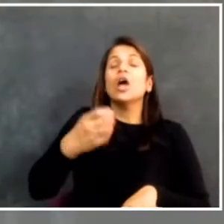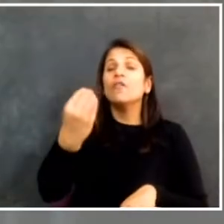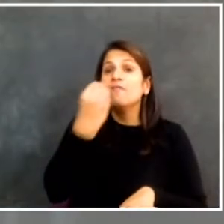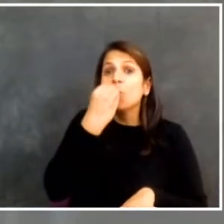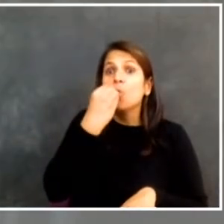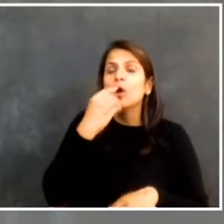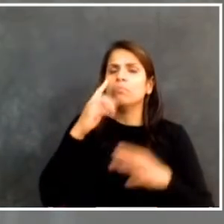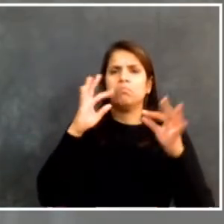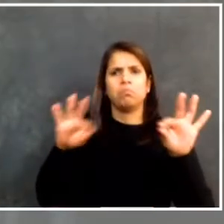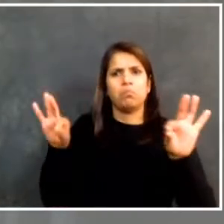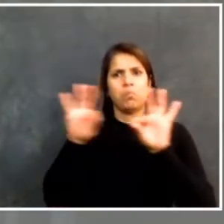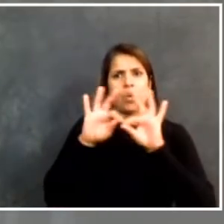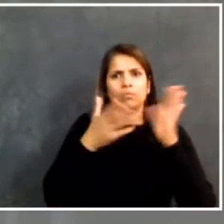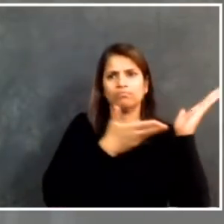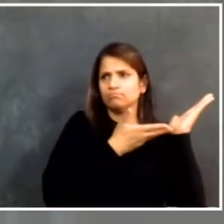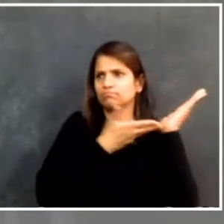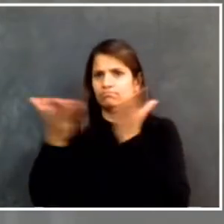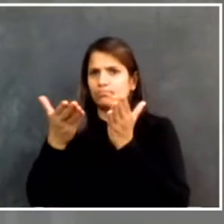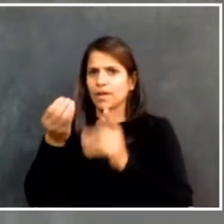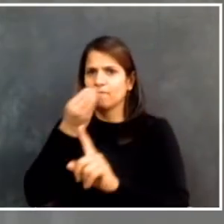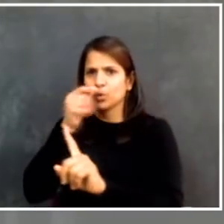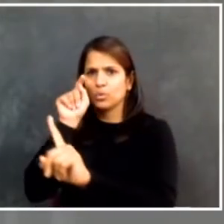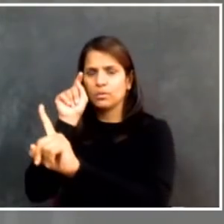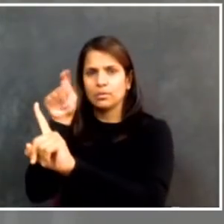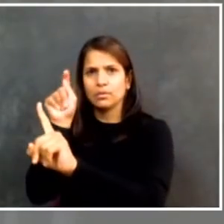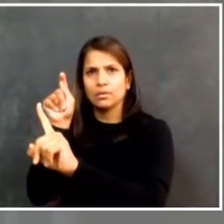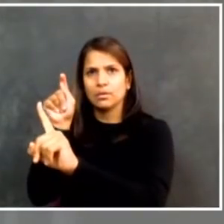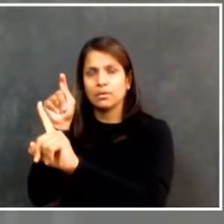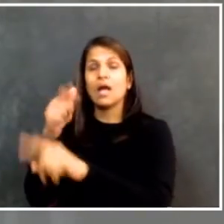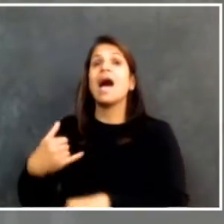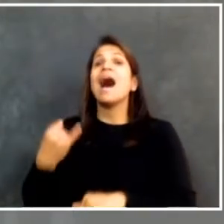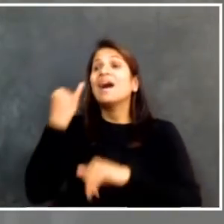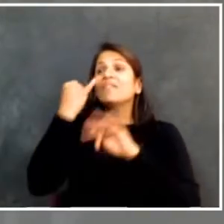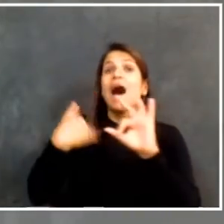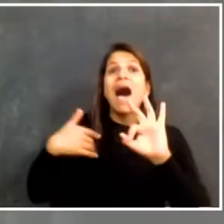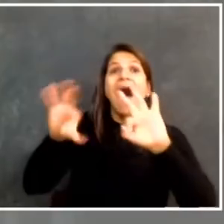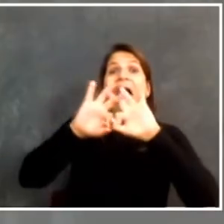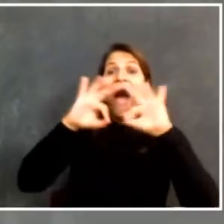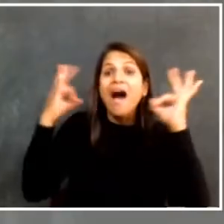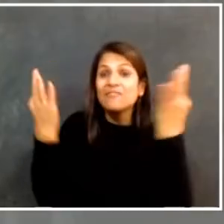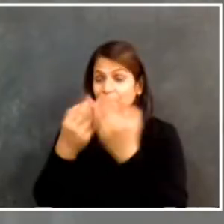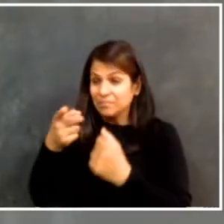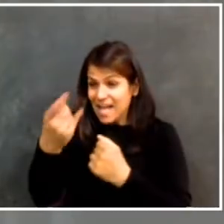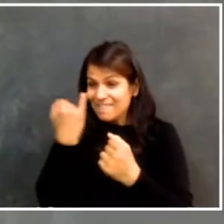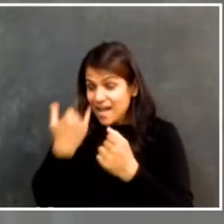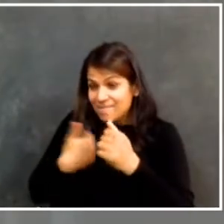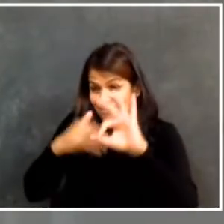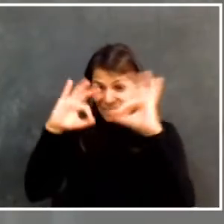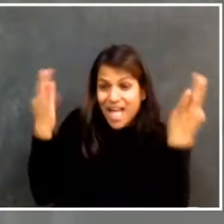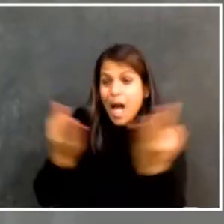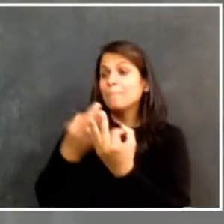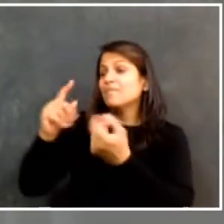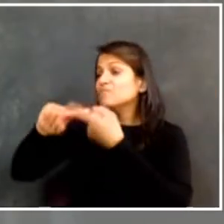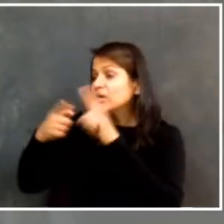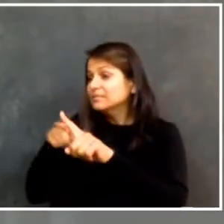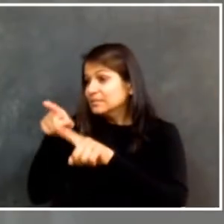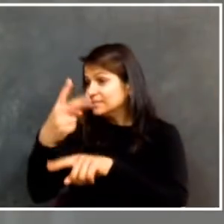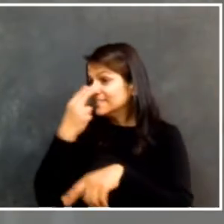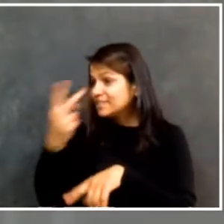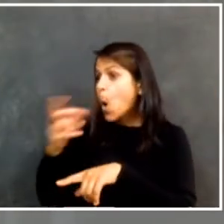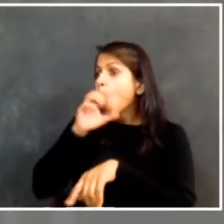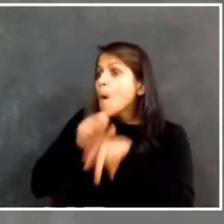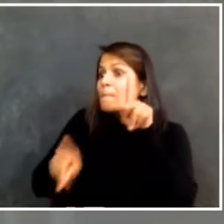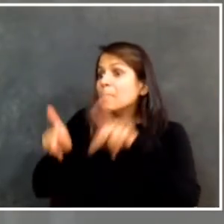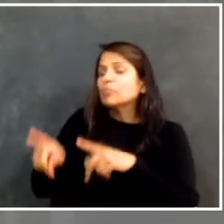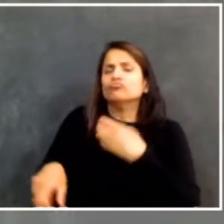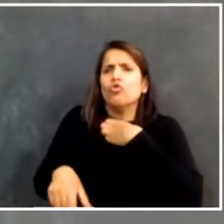the Department of the Aging and through the Get Food portal, and make that more seamless for everyone involved, and ensure that